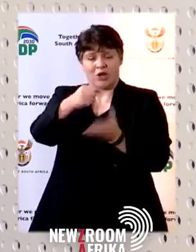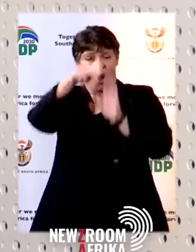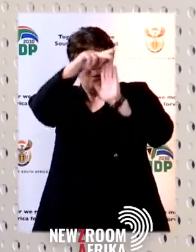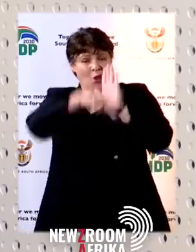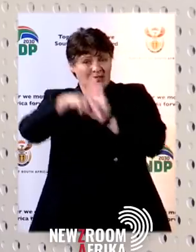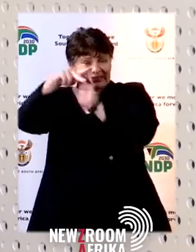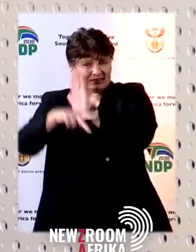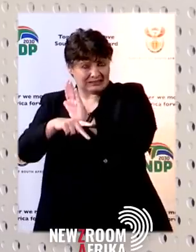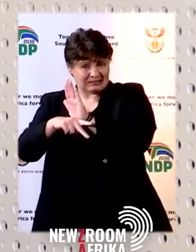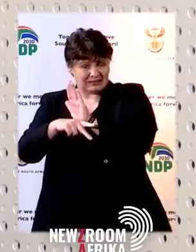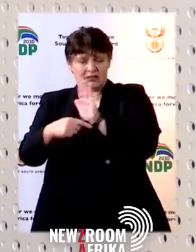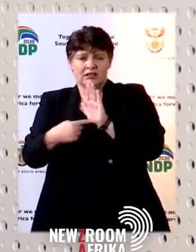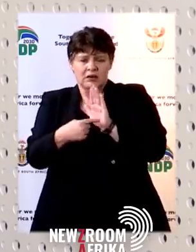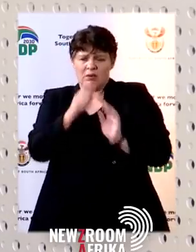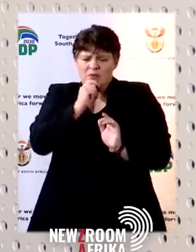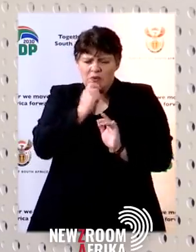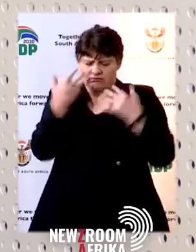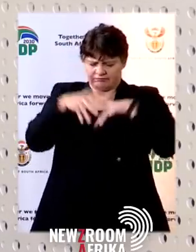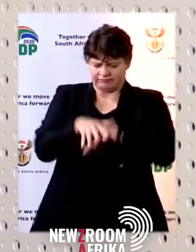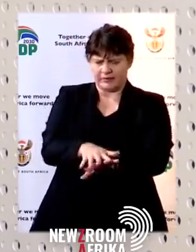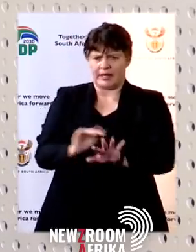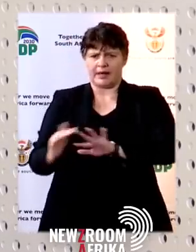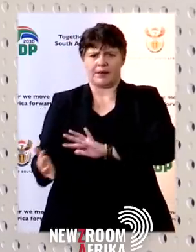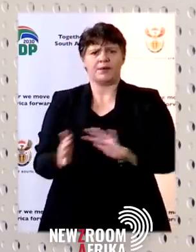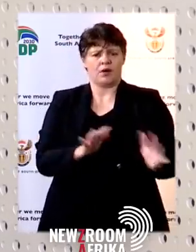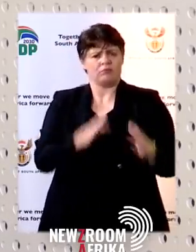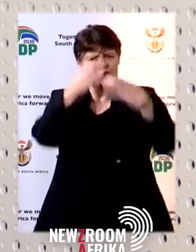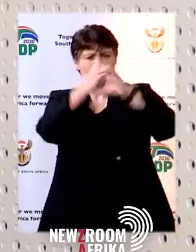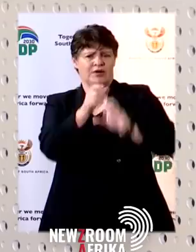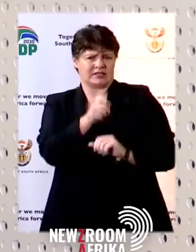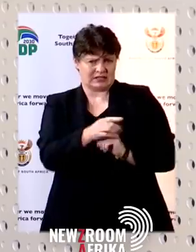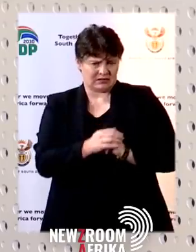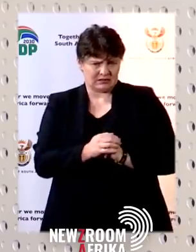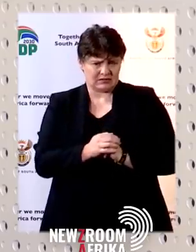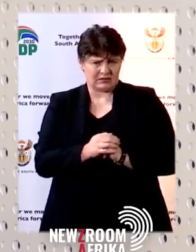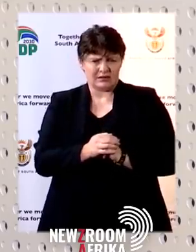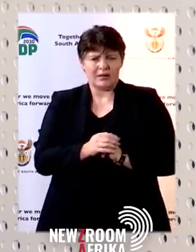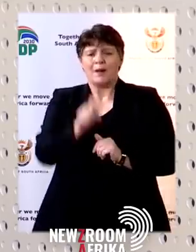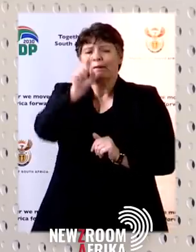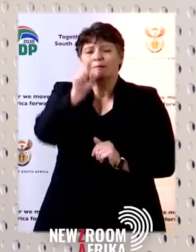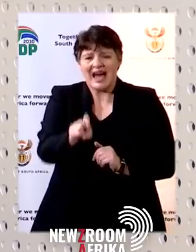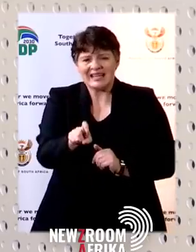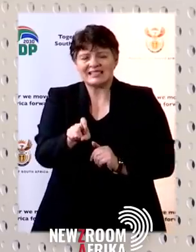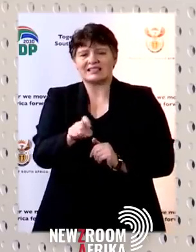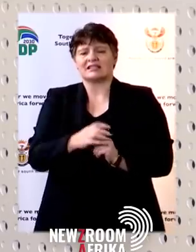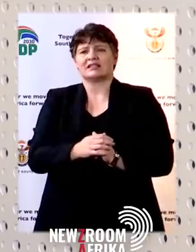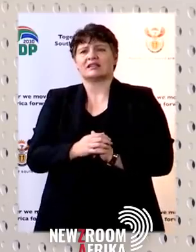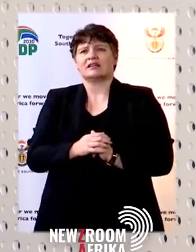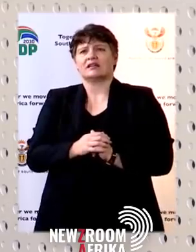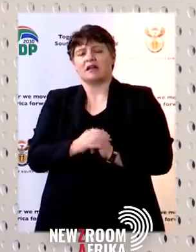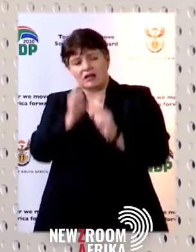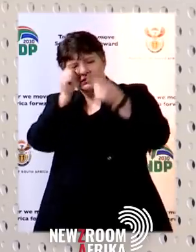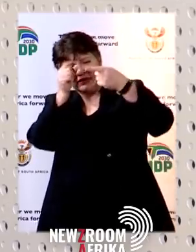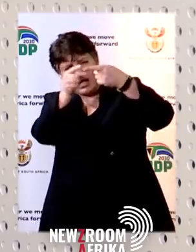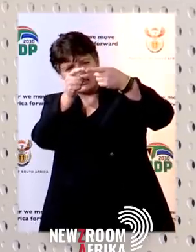policy, i.e. fiscal and monetary policy, in a coordinated way which delivers an immediate,